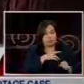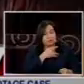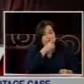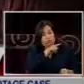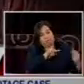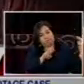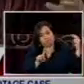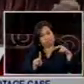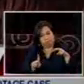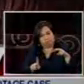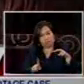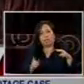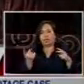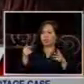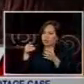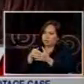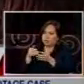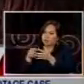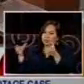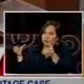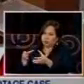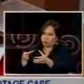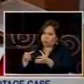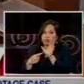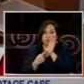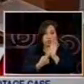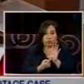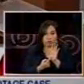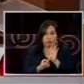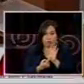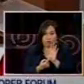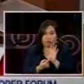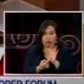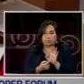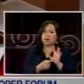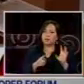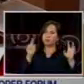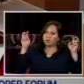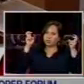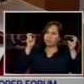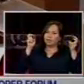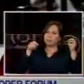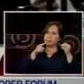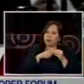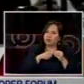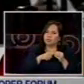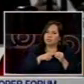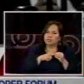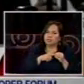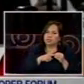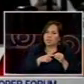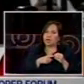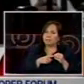far, prosecution pa lamang po ang nagpipresenta, ito hong prinsipyo ng probable cause ay nasusunod